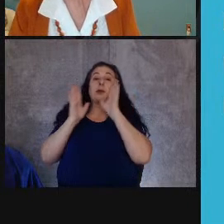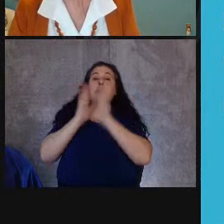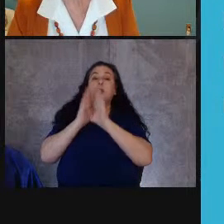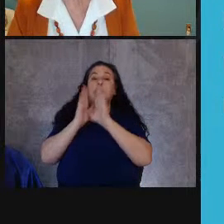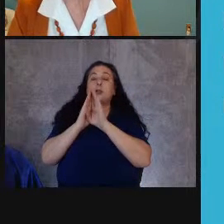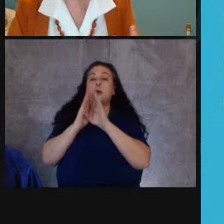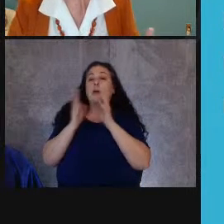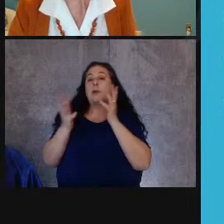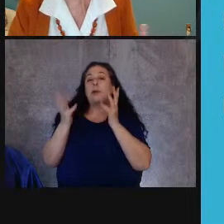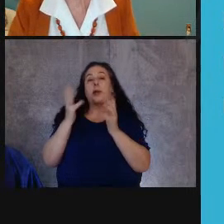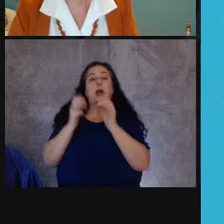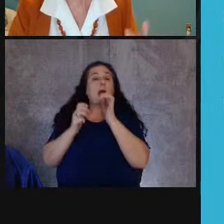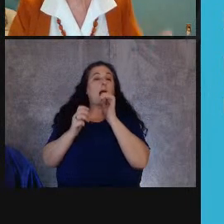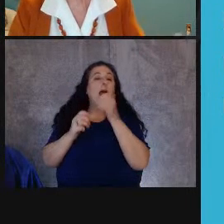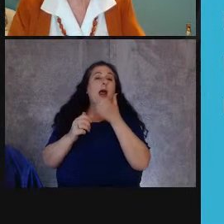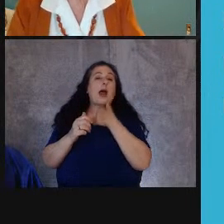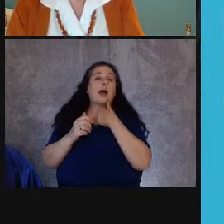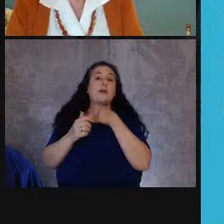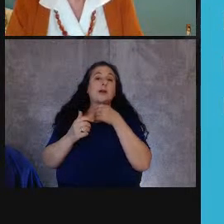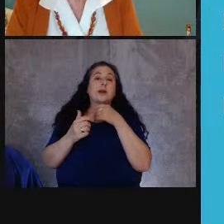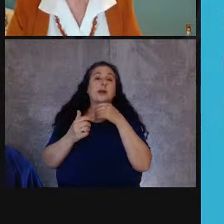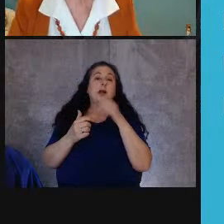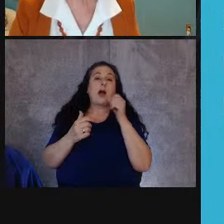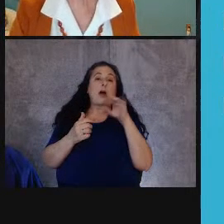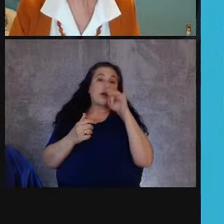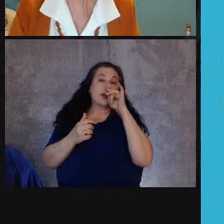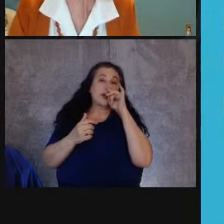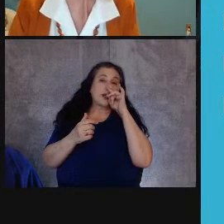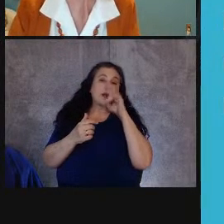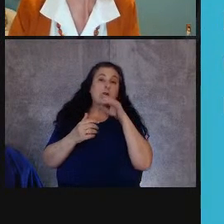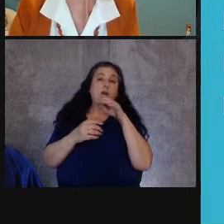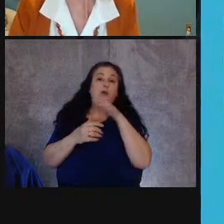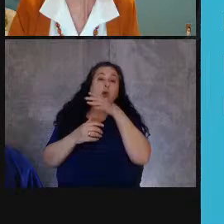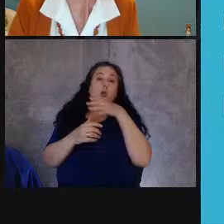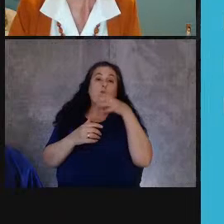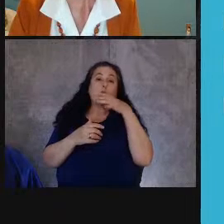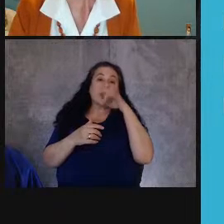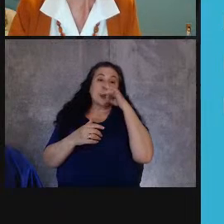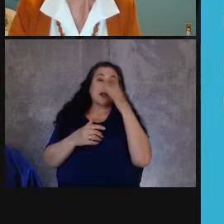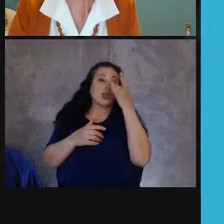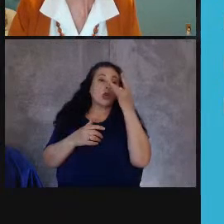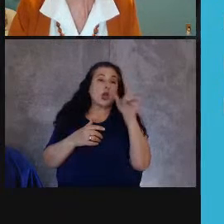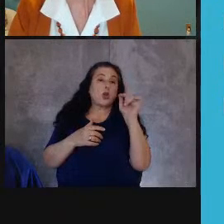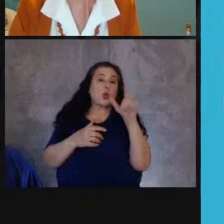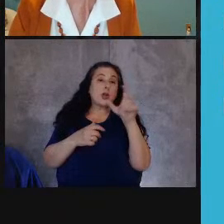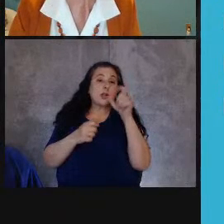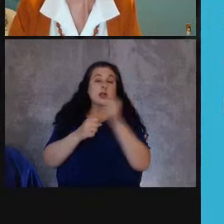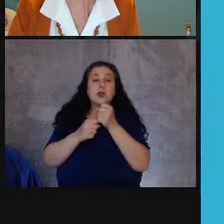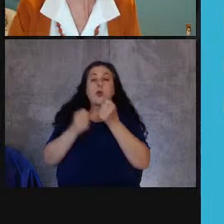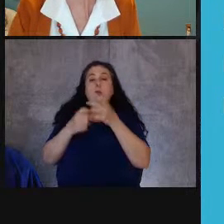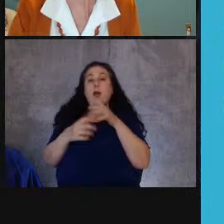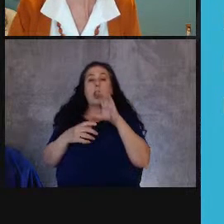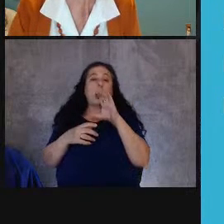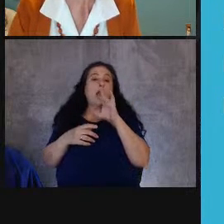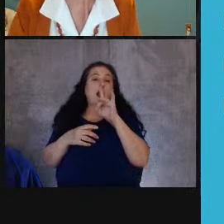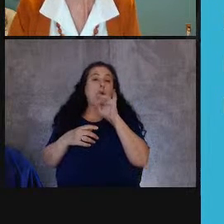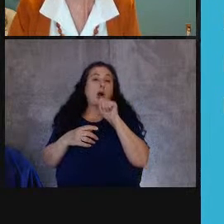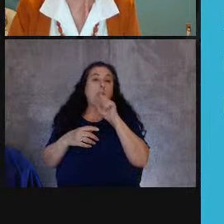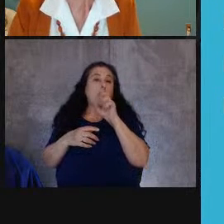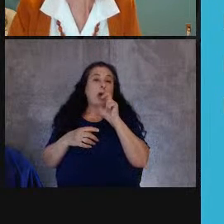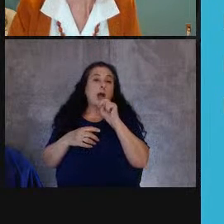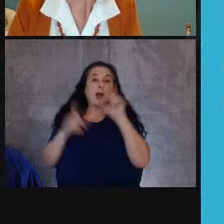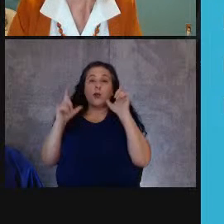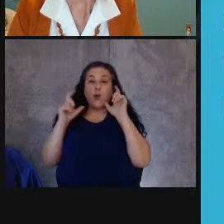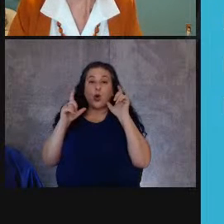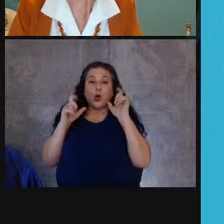we might not otherwise have had of kids, of rural kids in the early 20th century without a Claire O'Brien